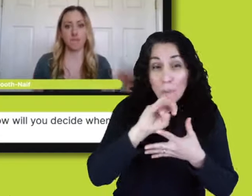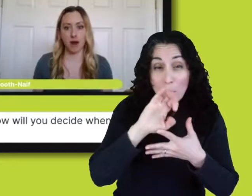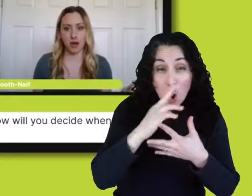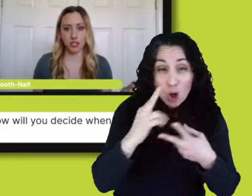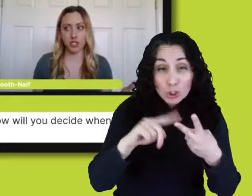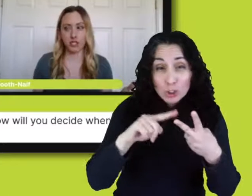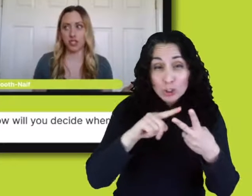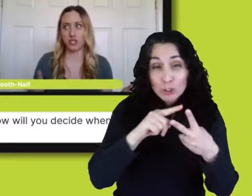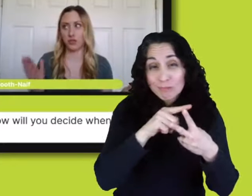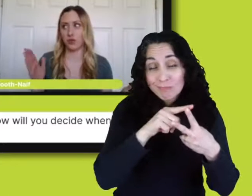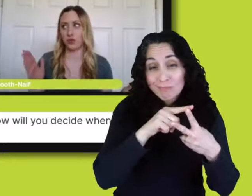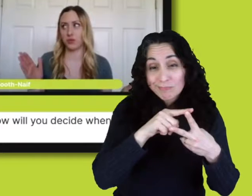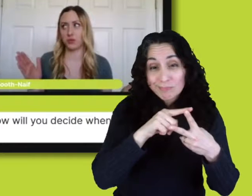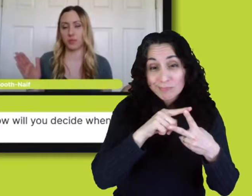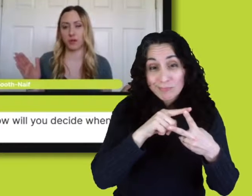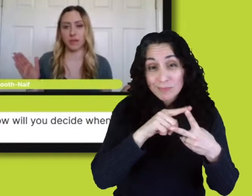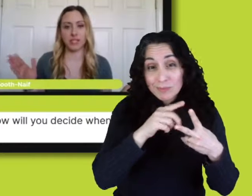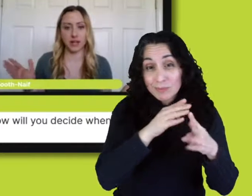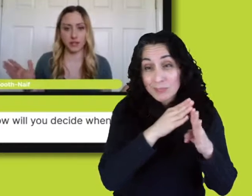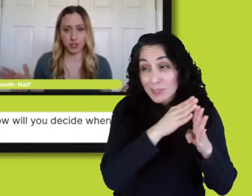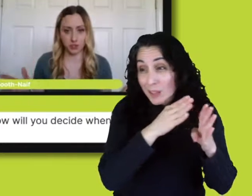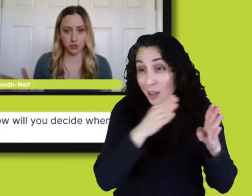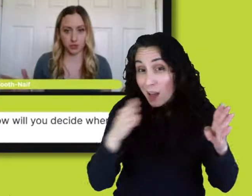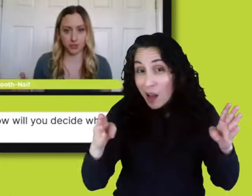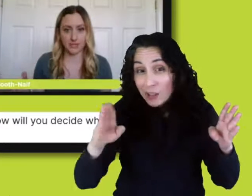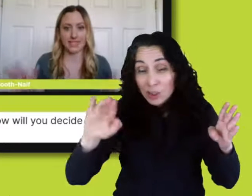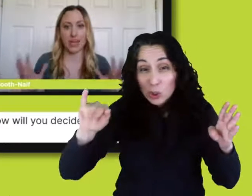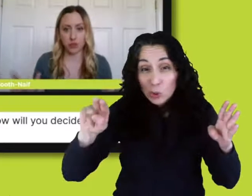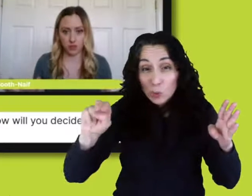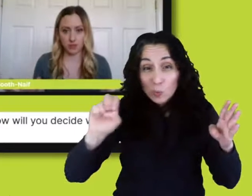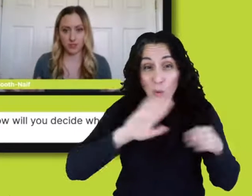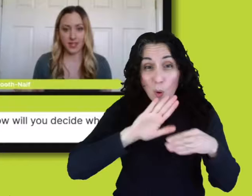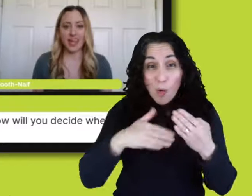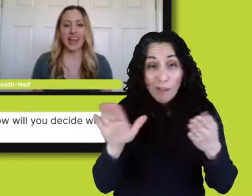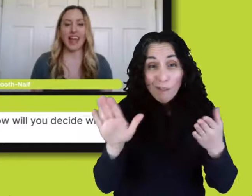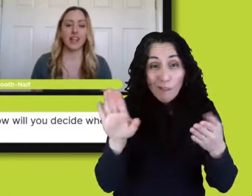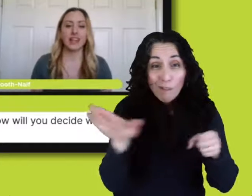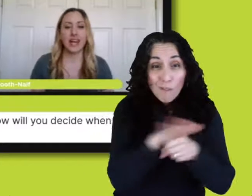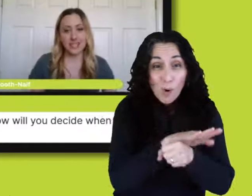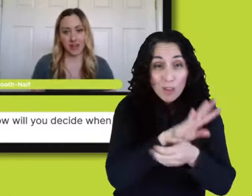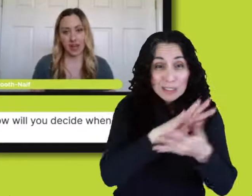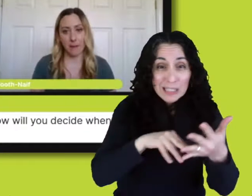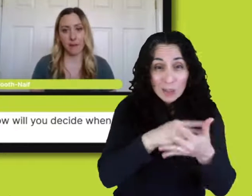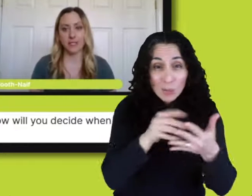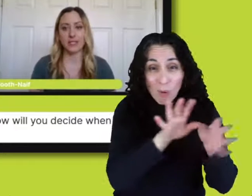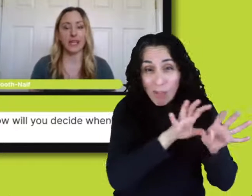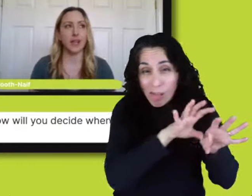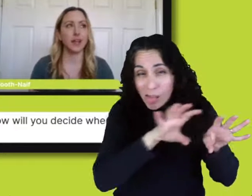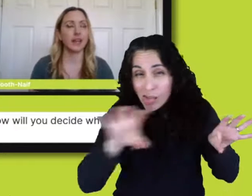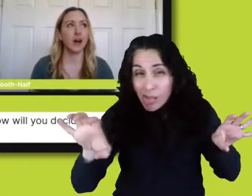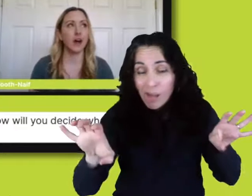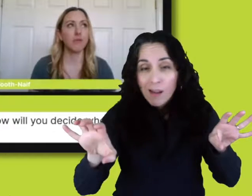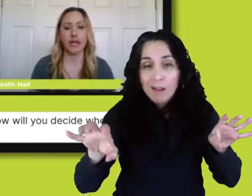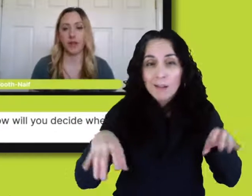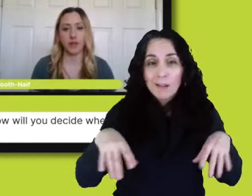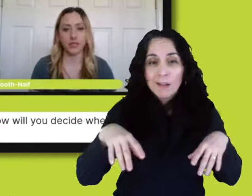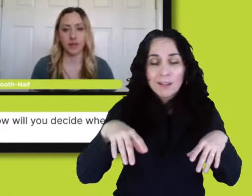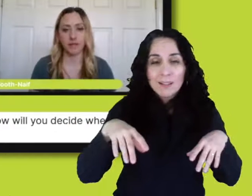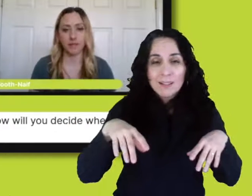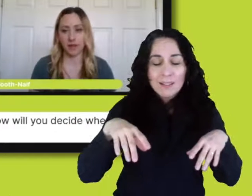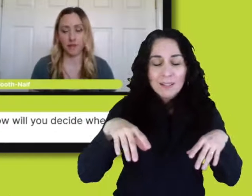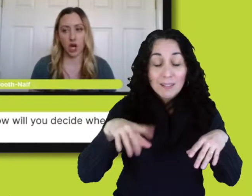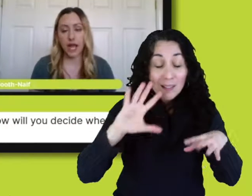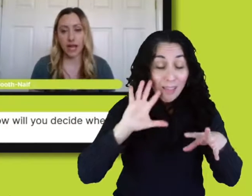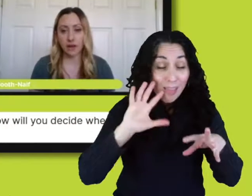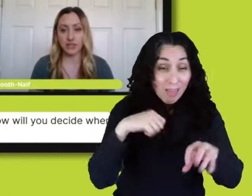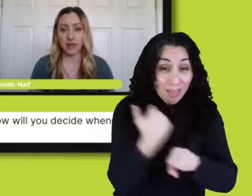all of March to pretty much end of June scheduled. And then lockdown happened, and oh my God, you guys,